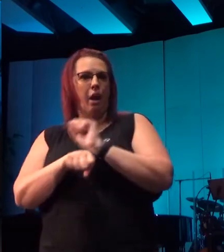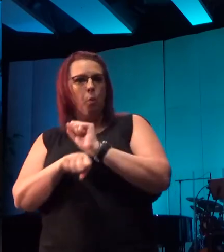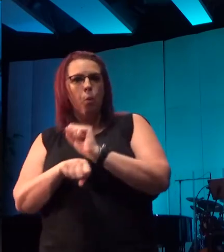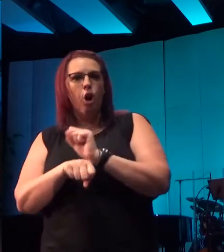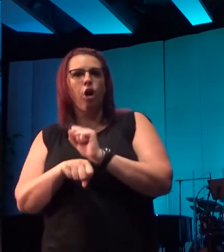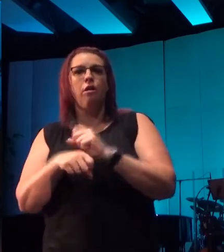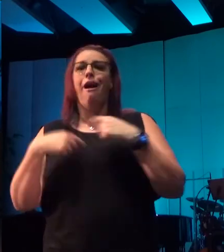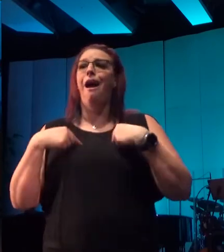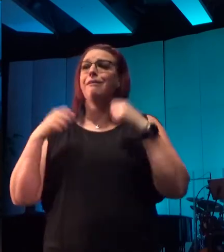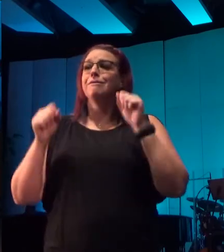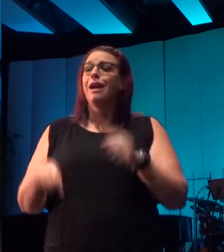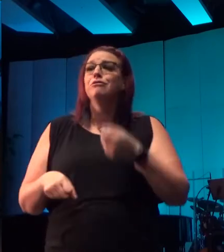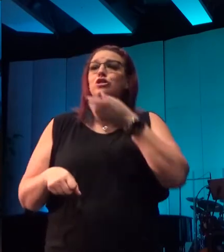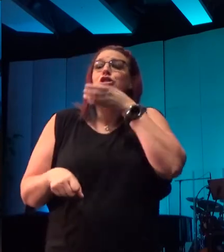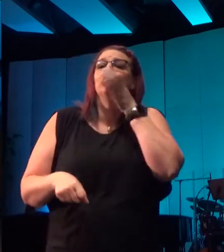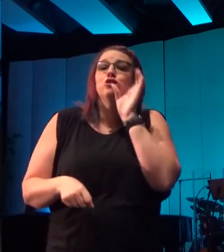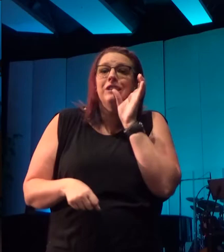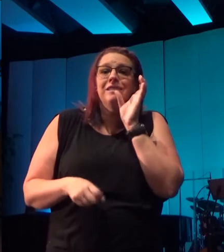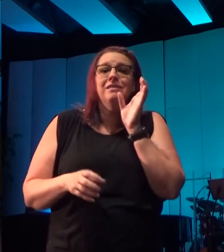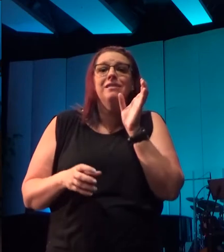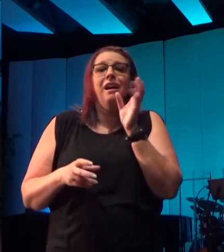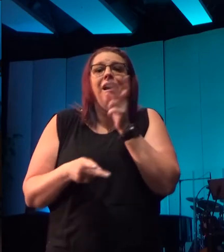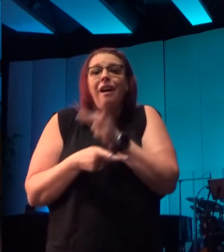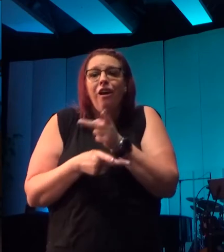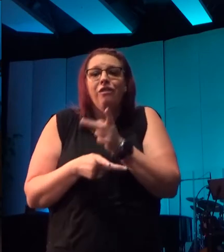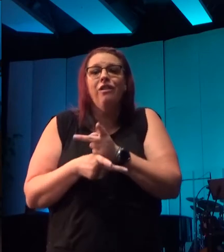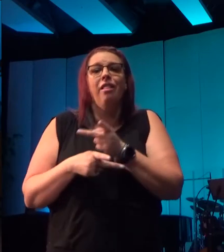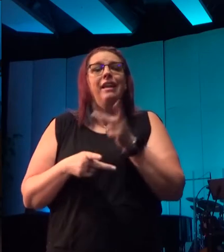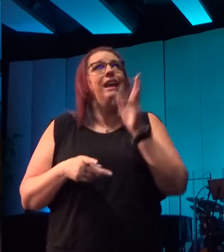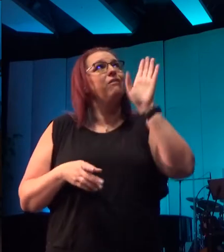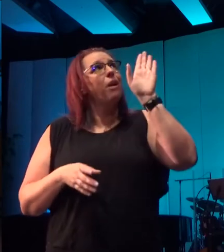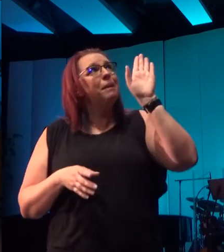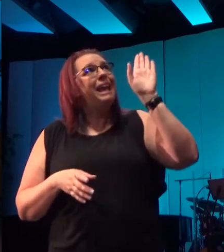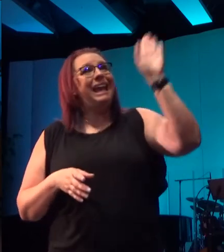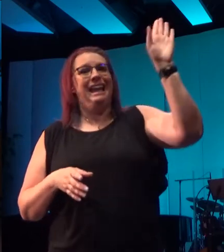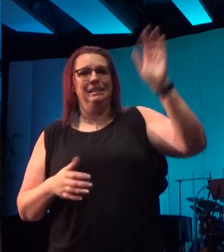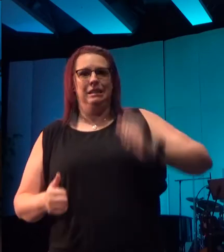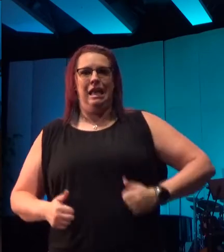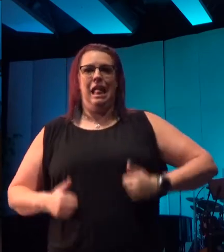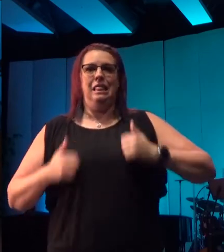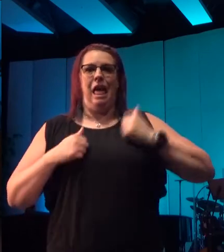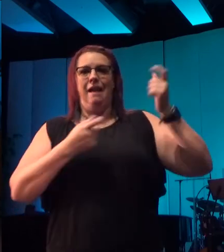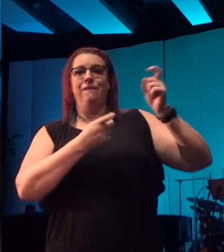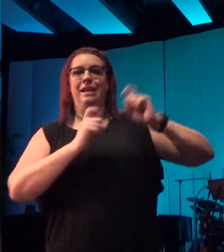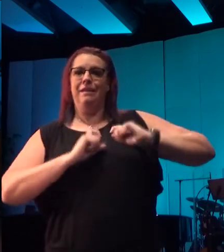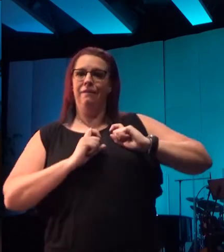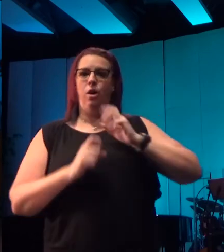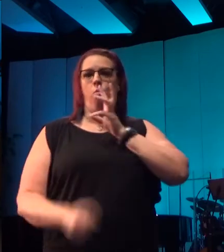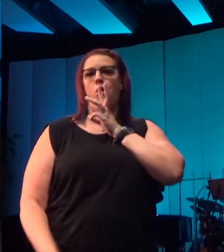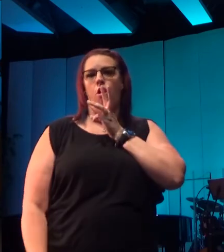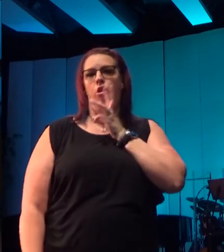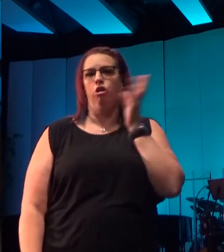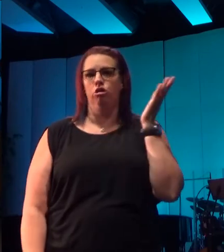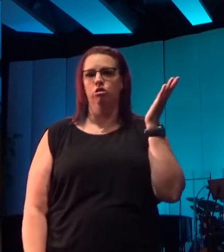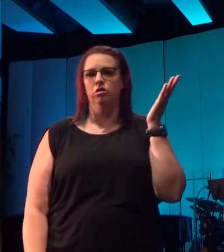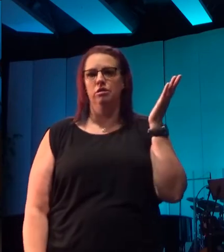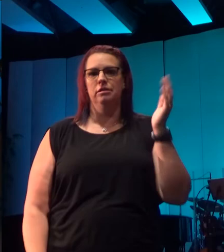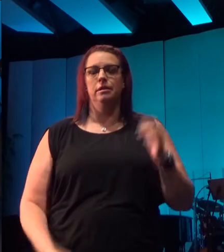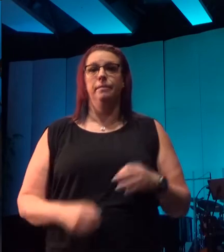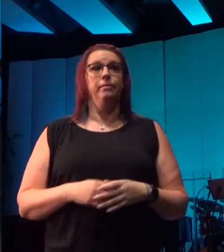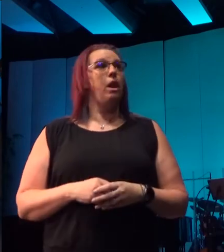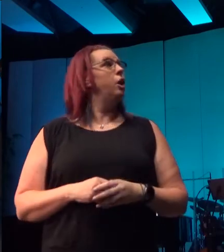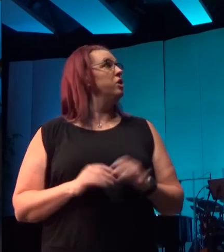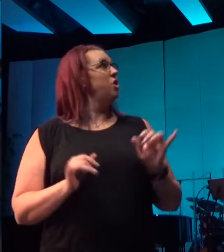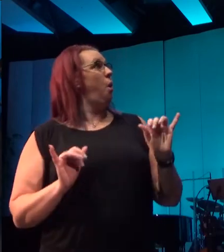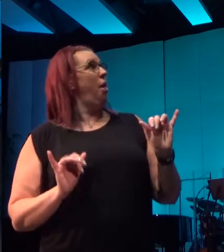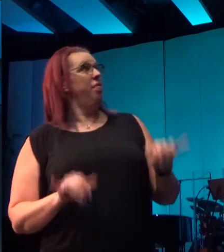can drink. I can eat and I can drink from the life-giving resources of God. So this is how I would invite us